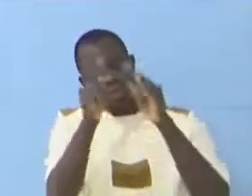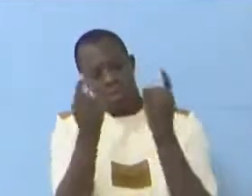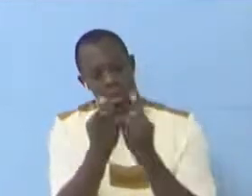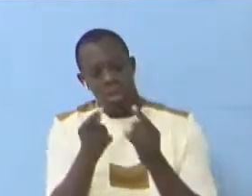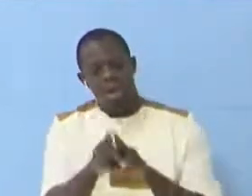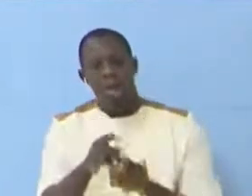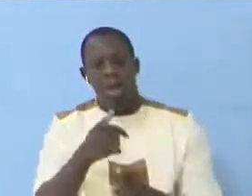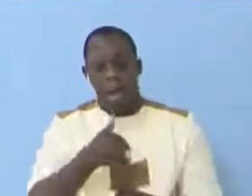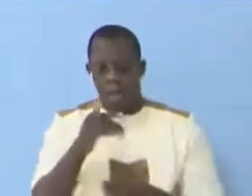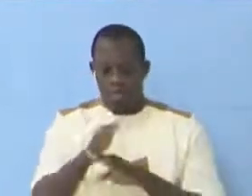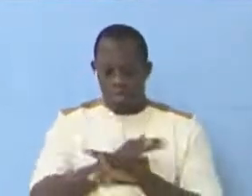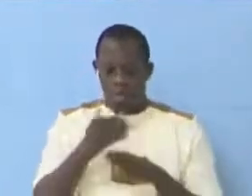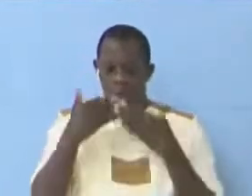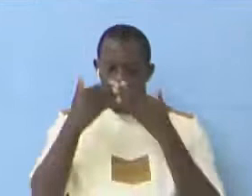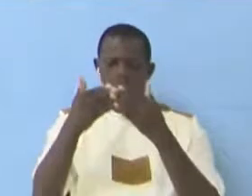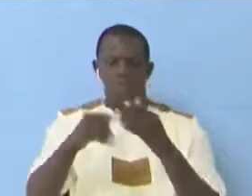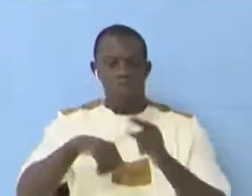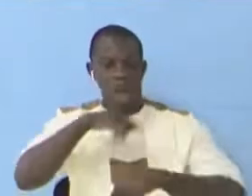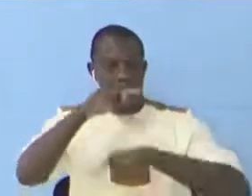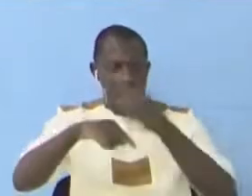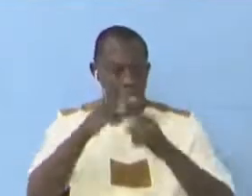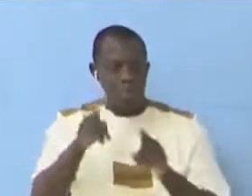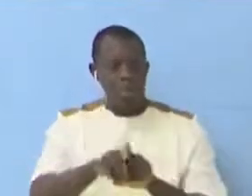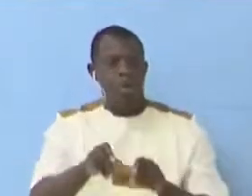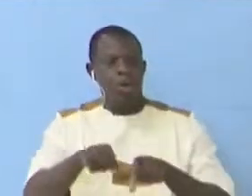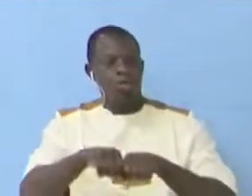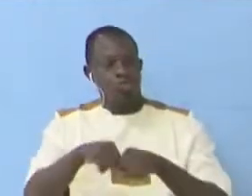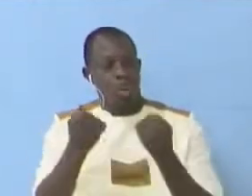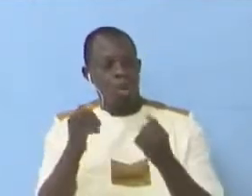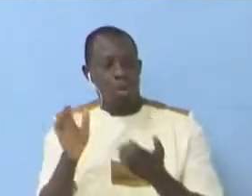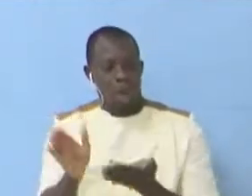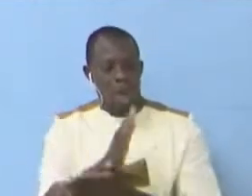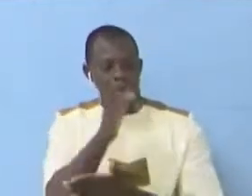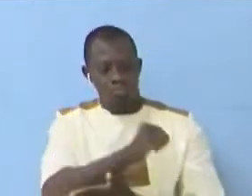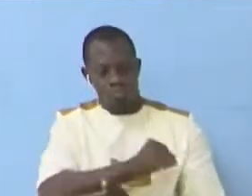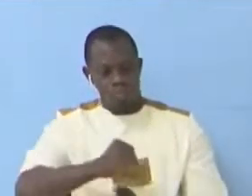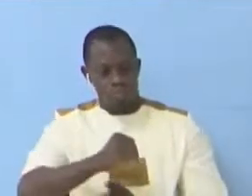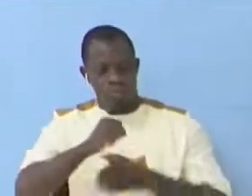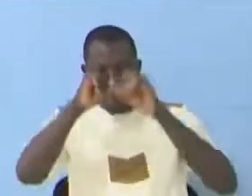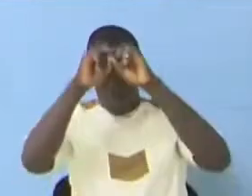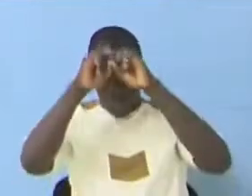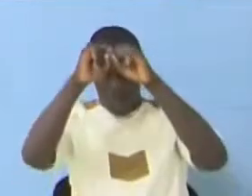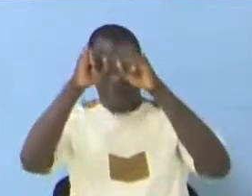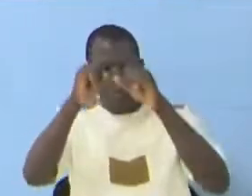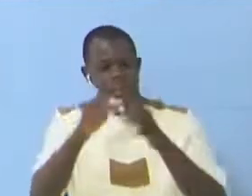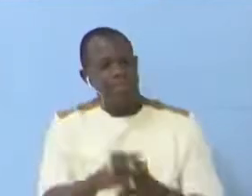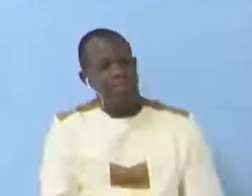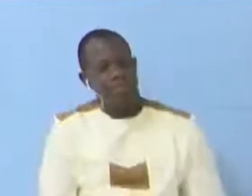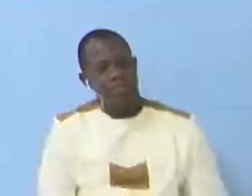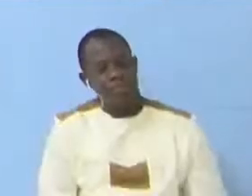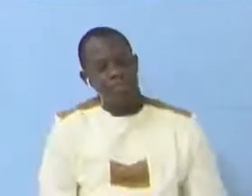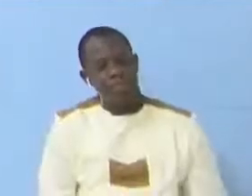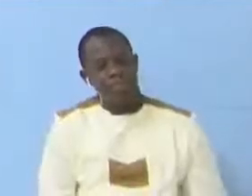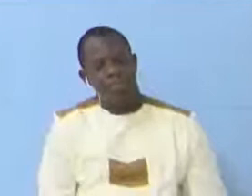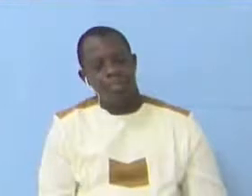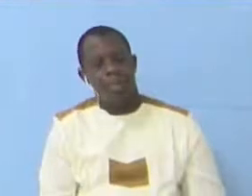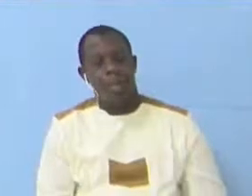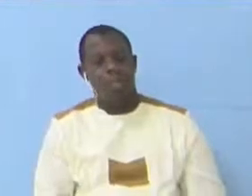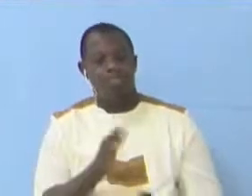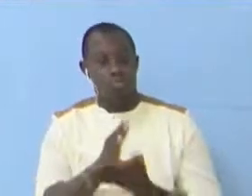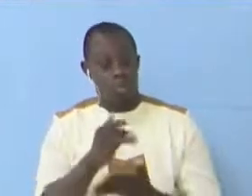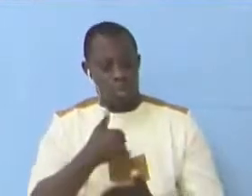Then I was told about the coup. ci lañ ma wax itamit lu aju ci mbiri coup boobu. Well, I wasn't